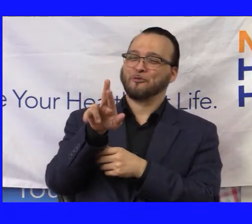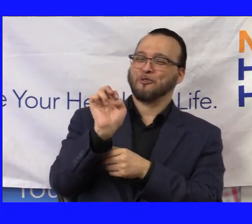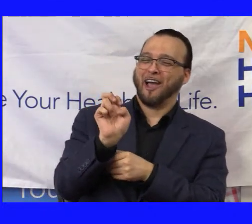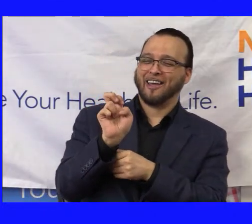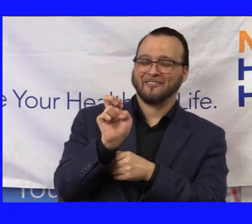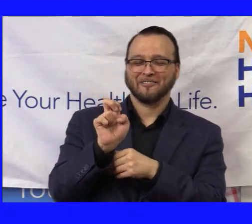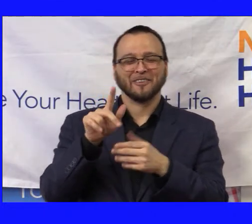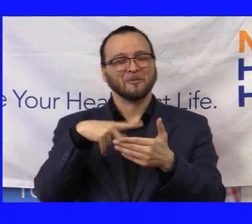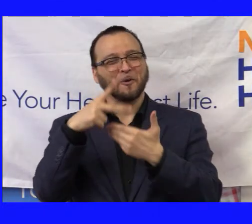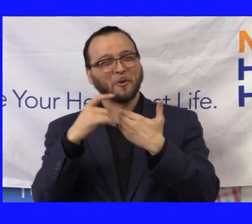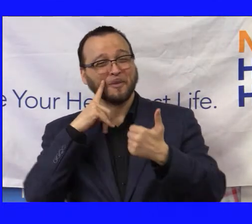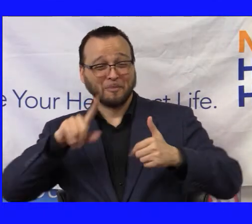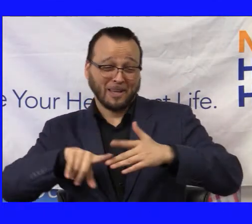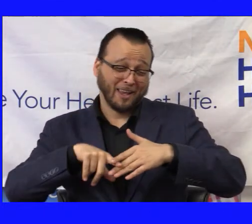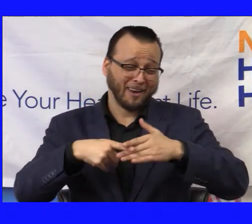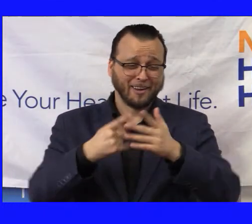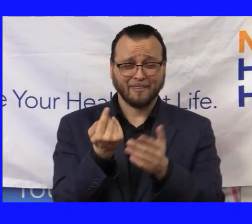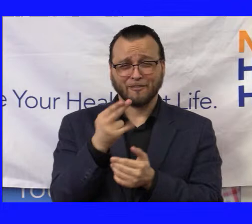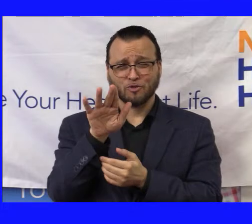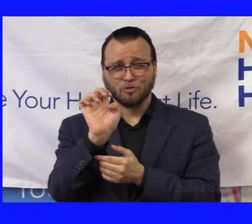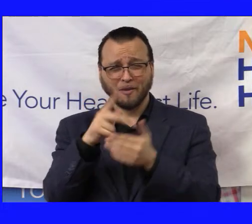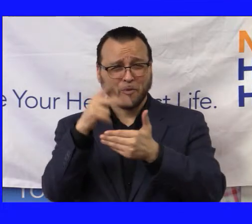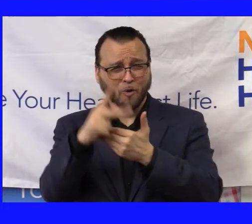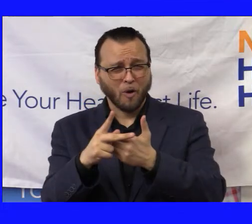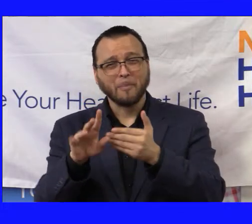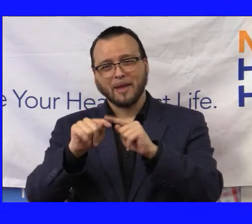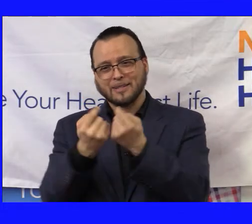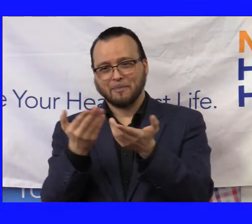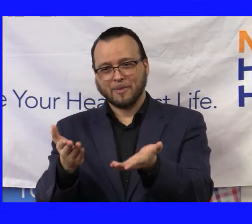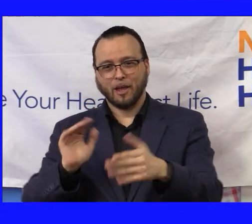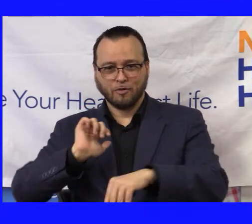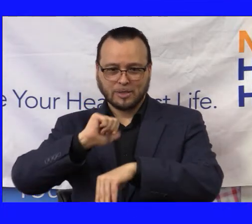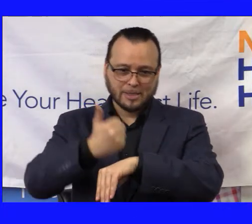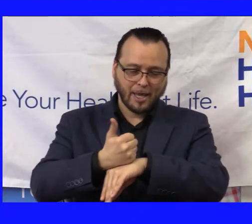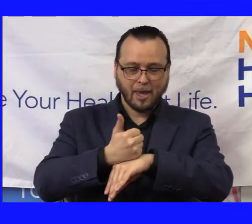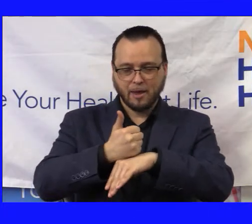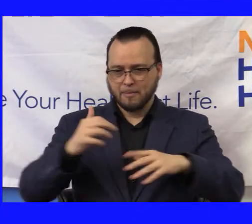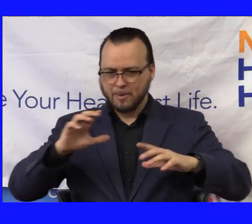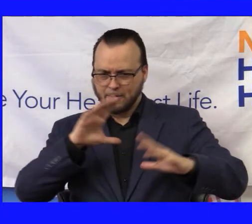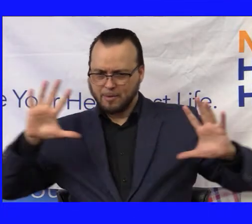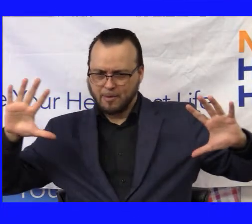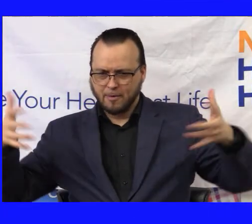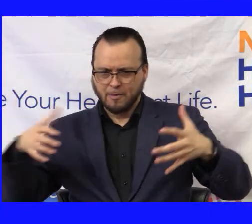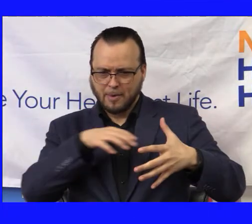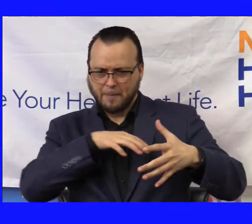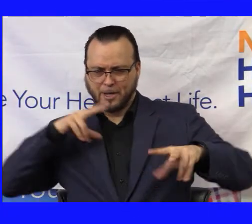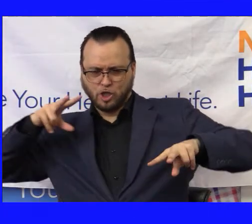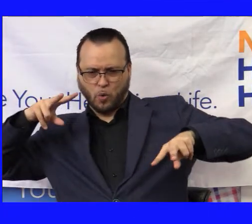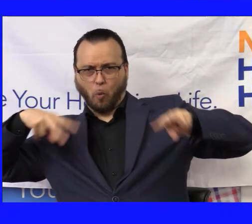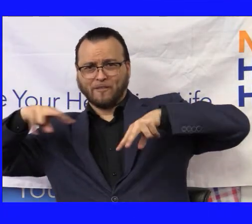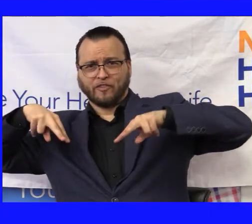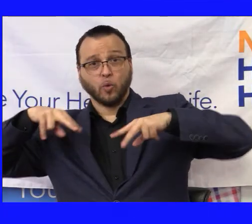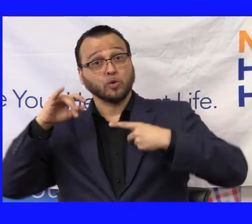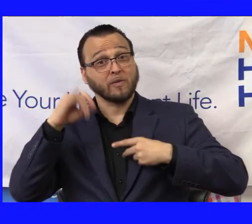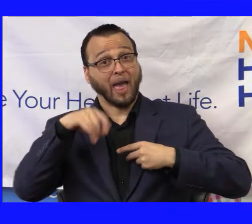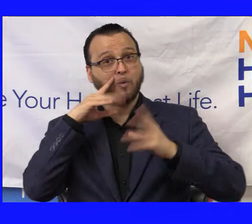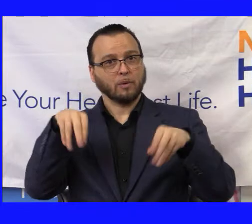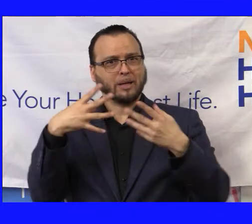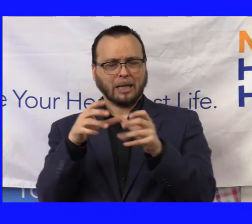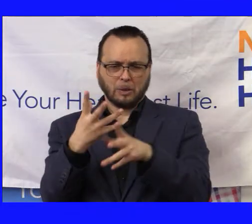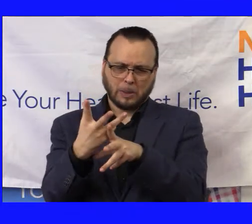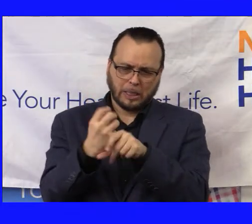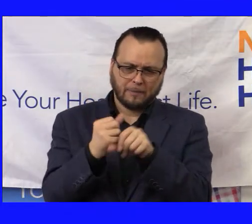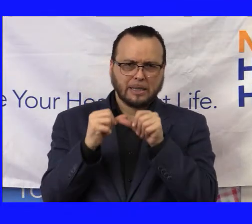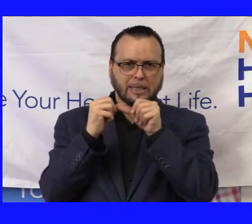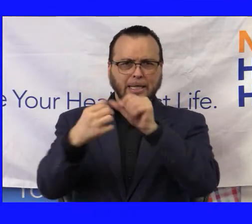program, the team there has developed the Joint Commission overview. So we'll get continuous feedback from when we have